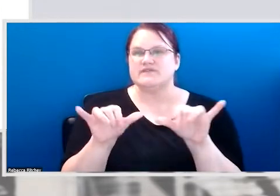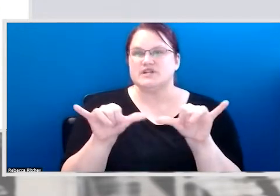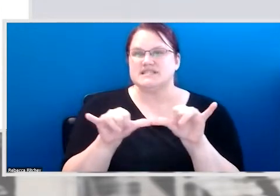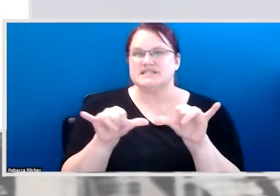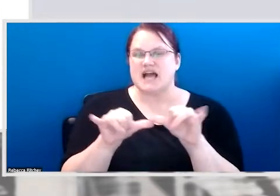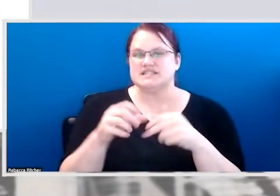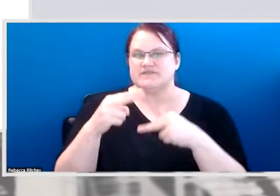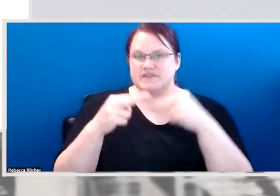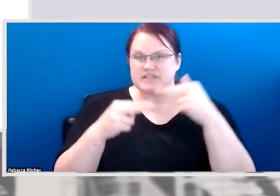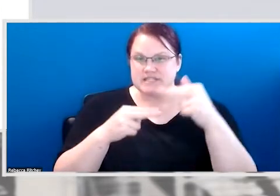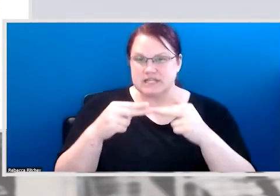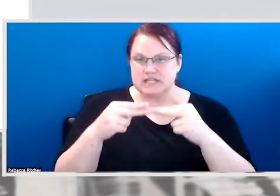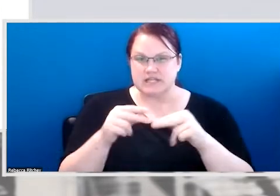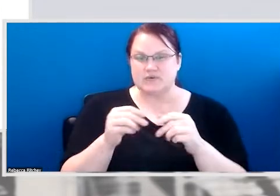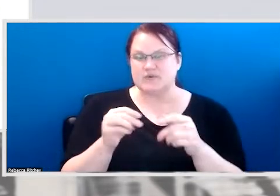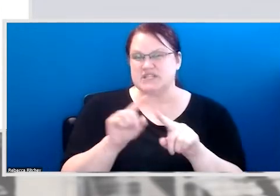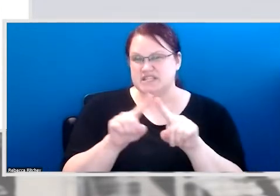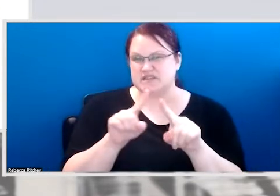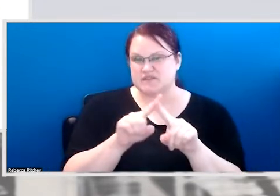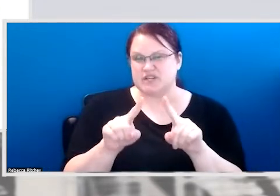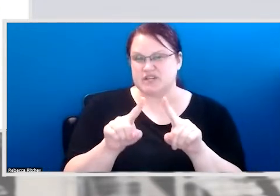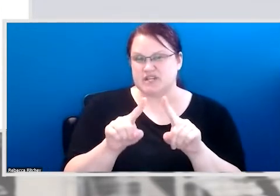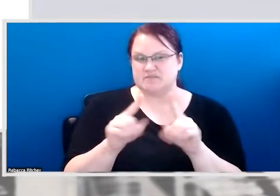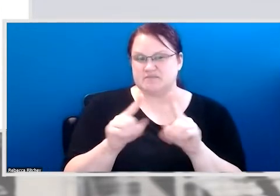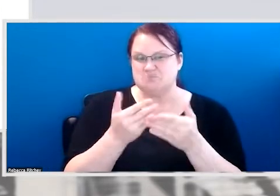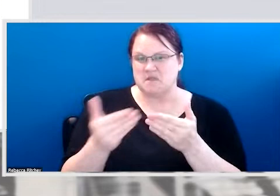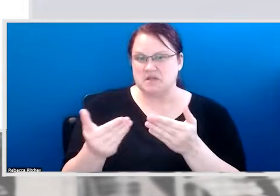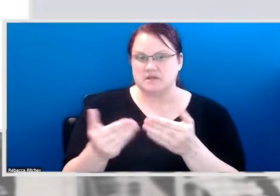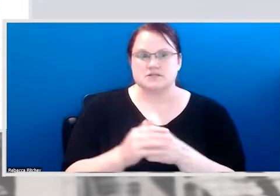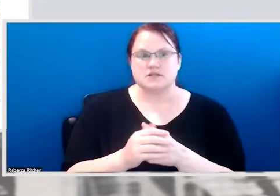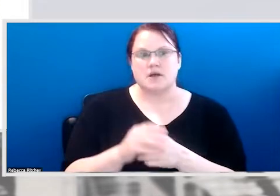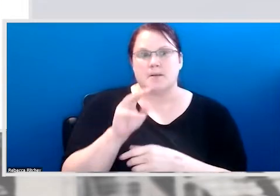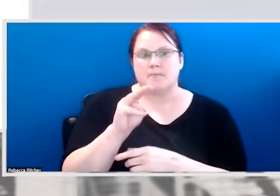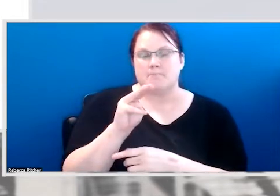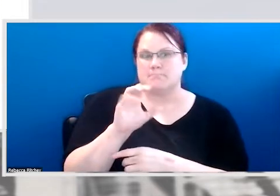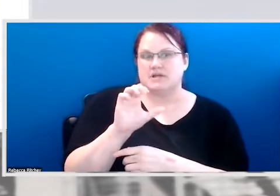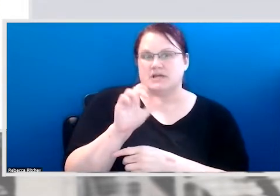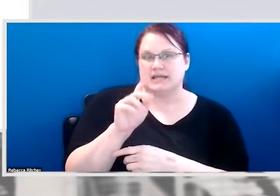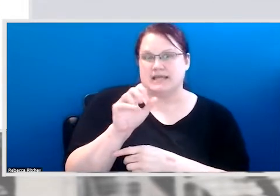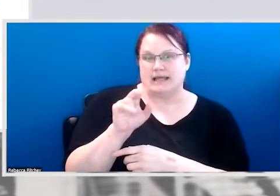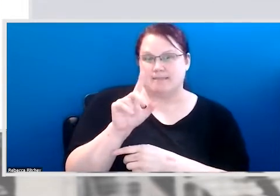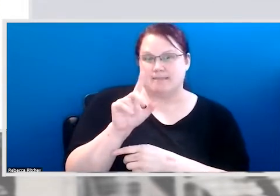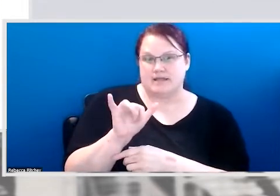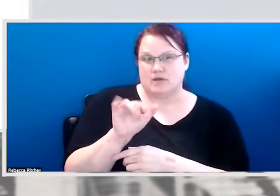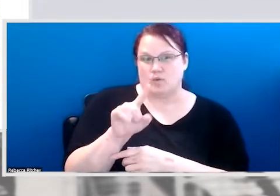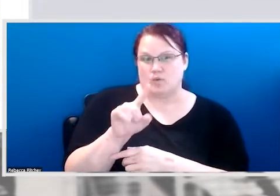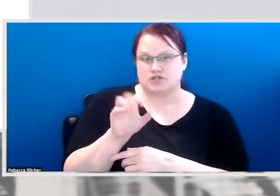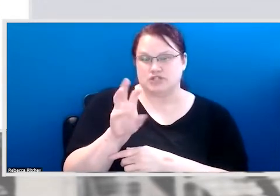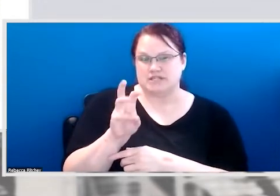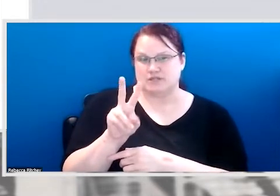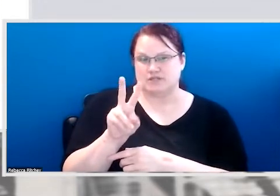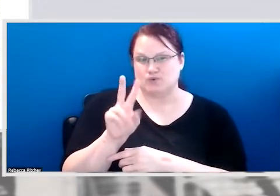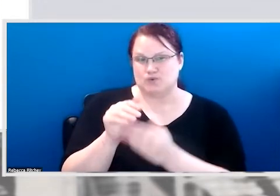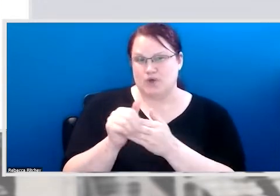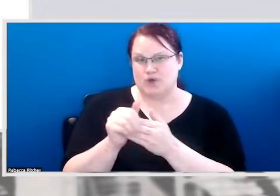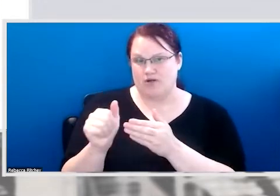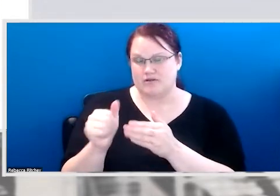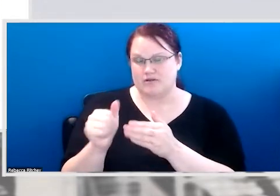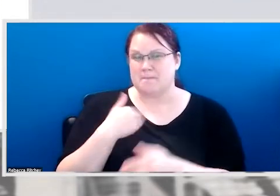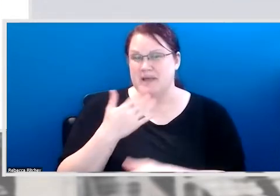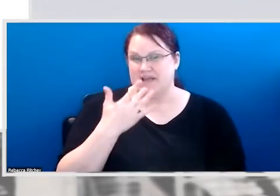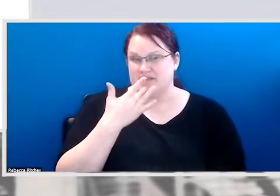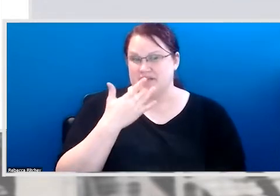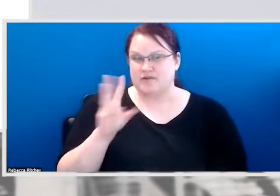different amenities. So if you want to rent McKinley, you can pay $162 for that. Or if you want to use my favorite one, the West End